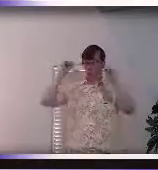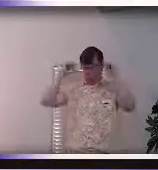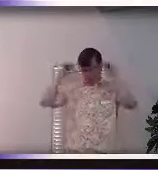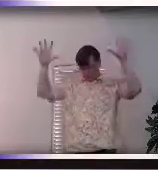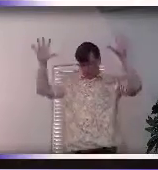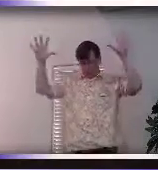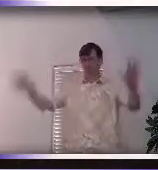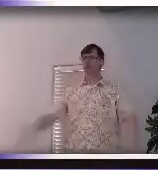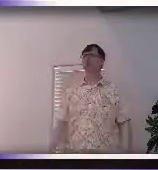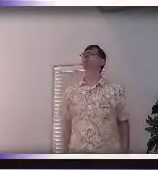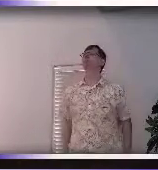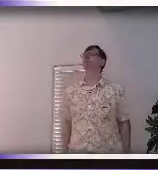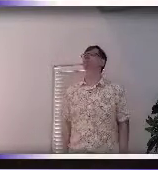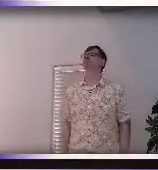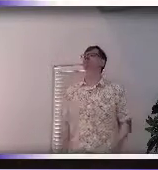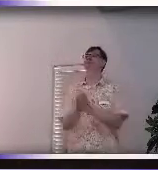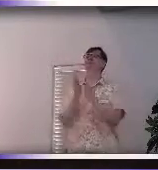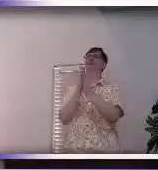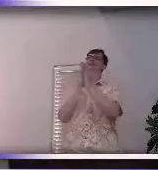Wow.